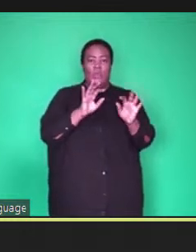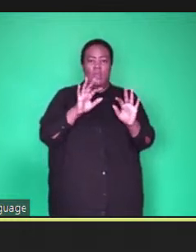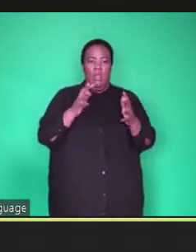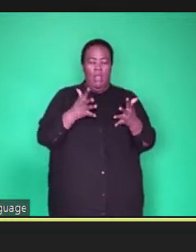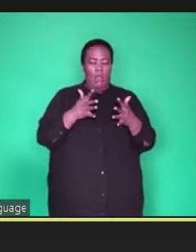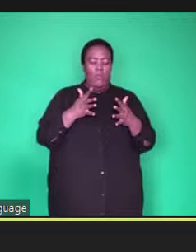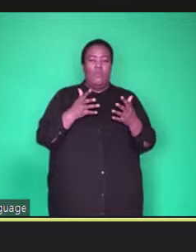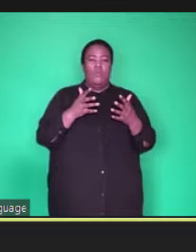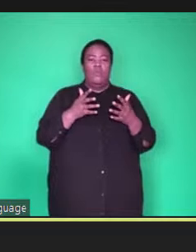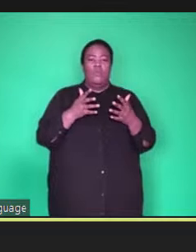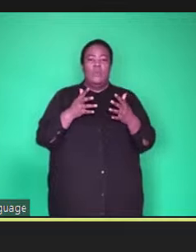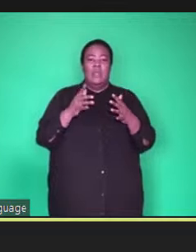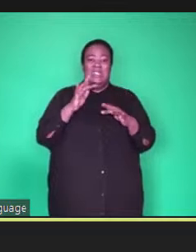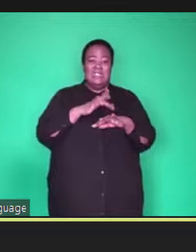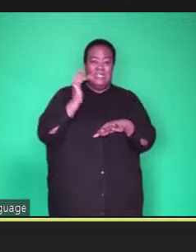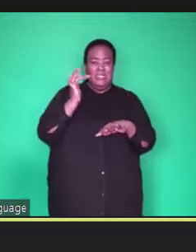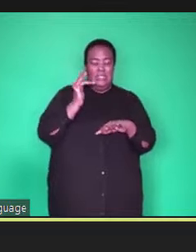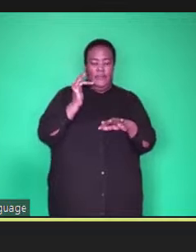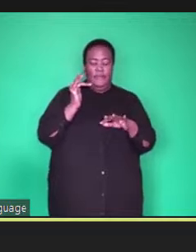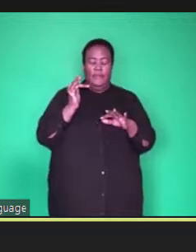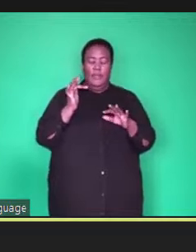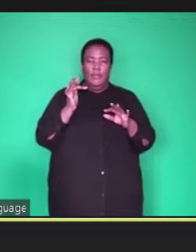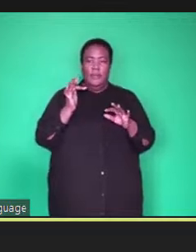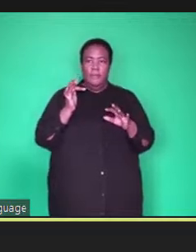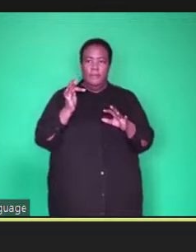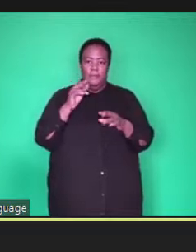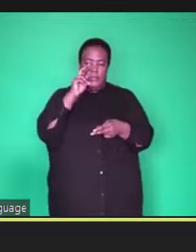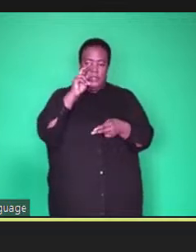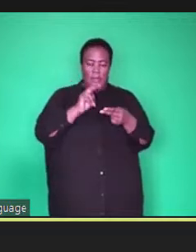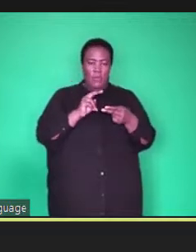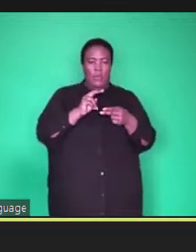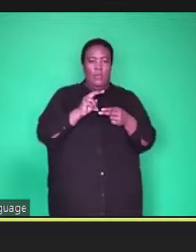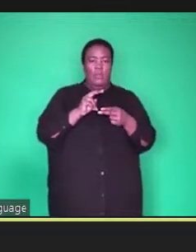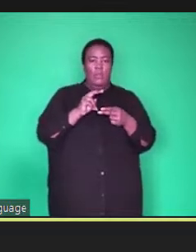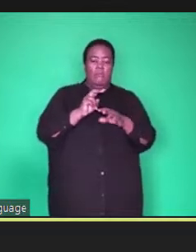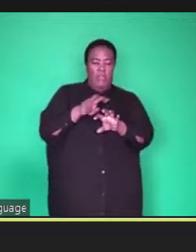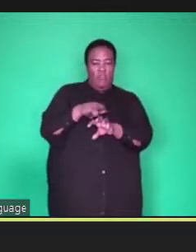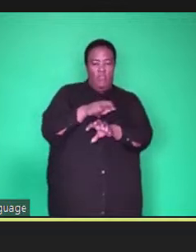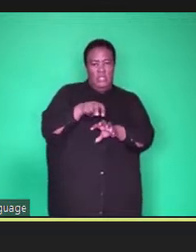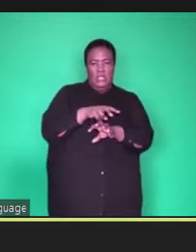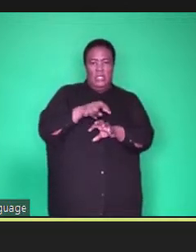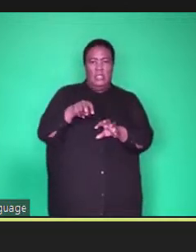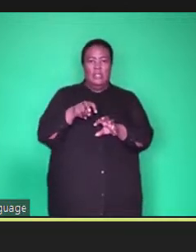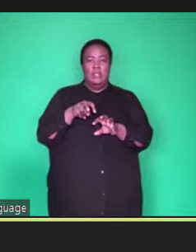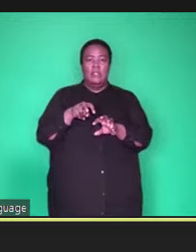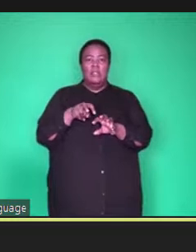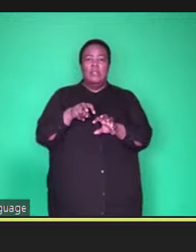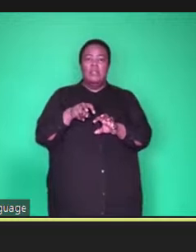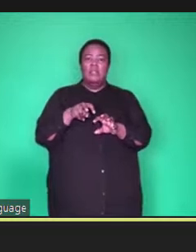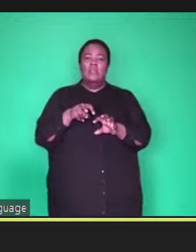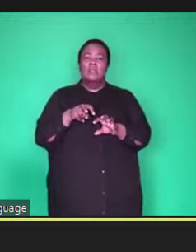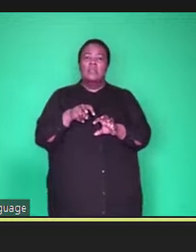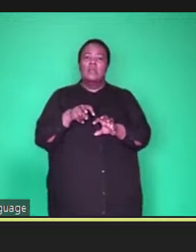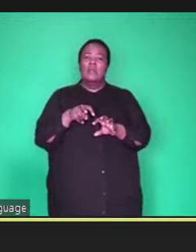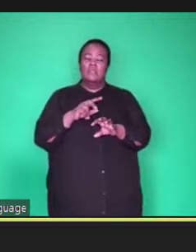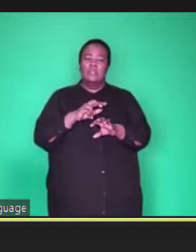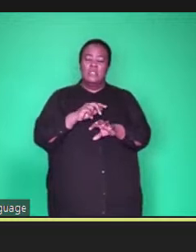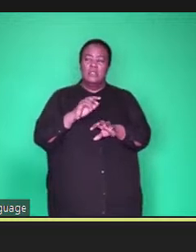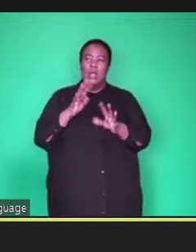is to the economic conditions, those endogenous conditions in which people find